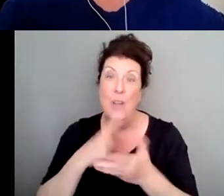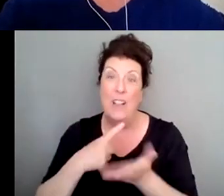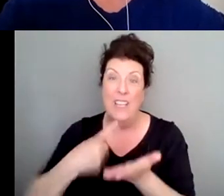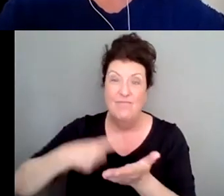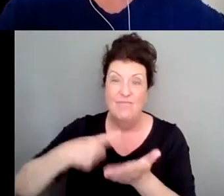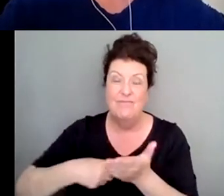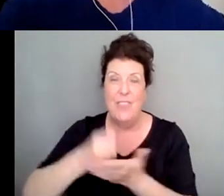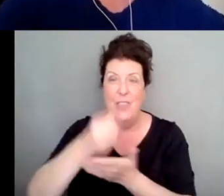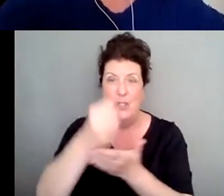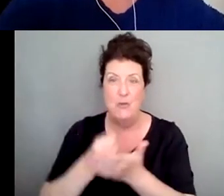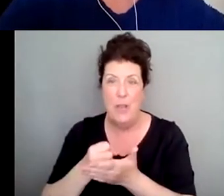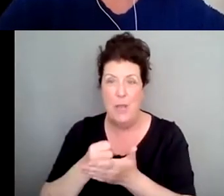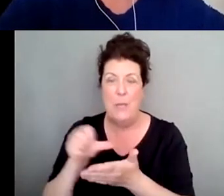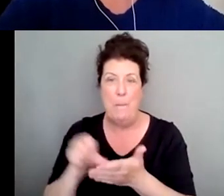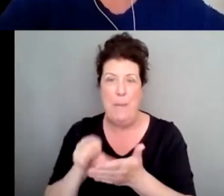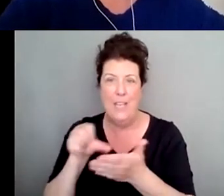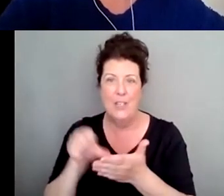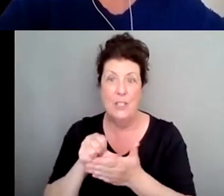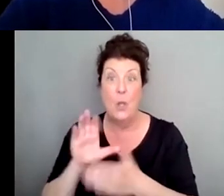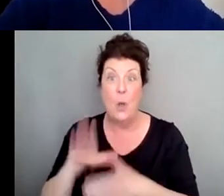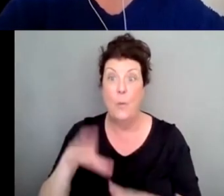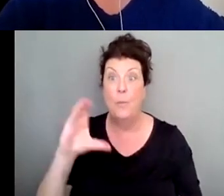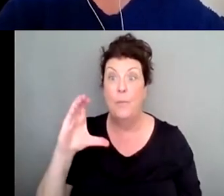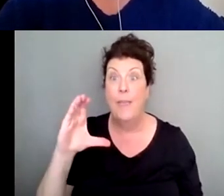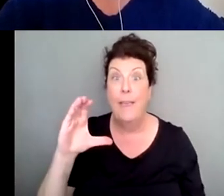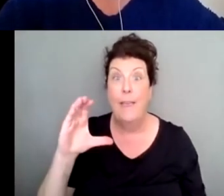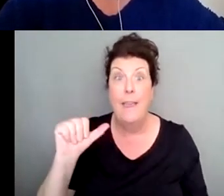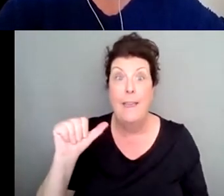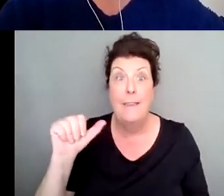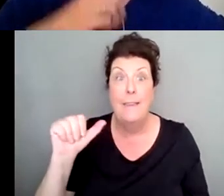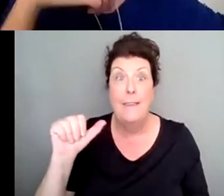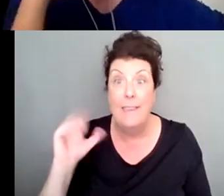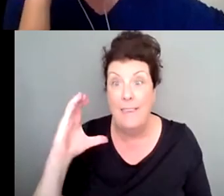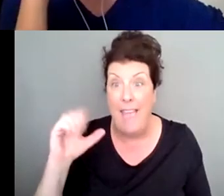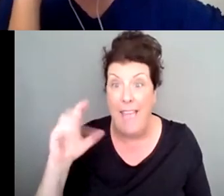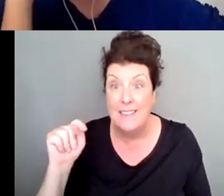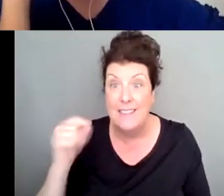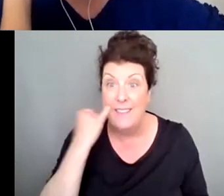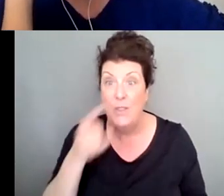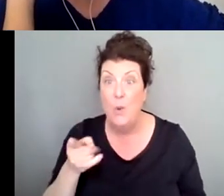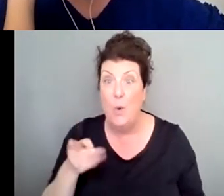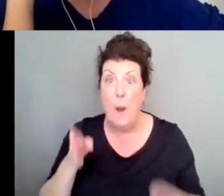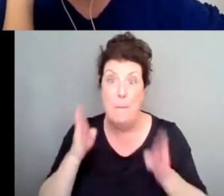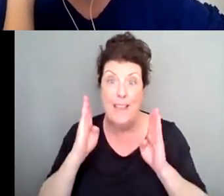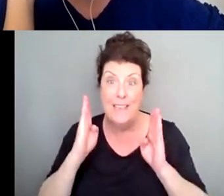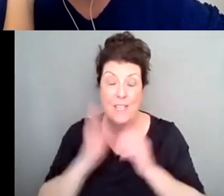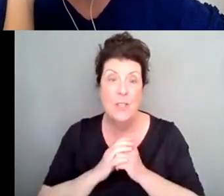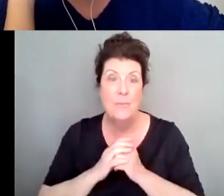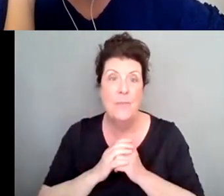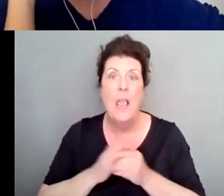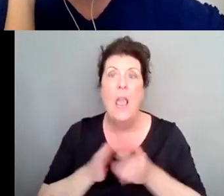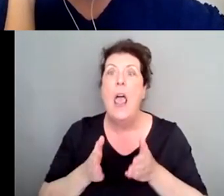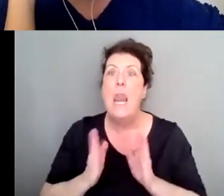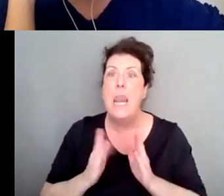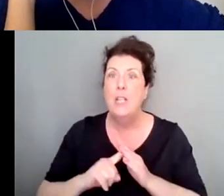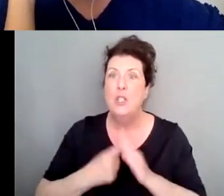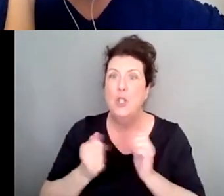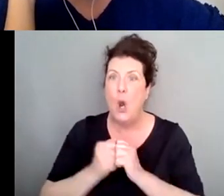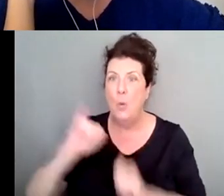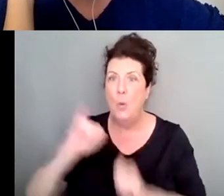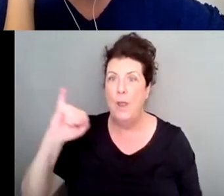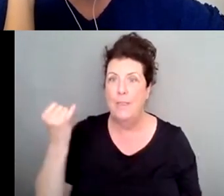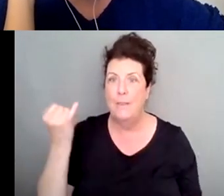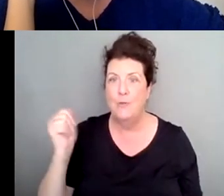So Kat, if you're paying attention, um, we are going to, uh, I think let's start with Jack,